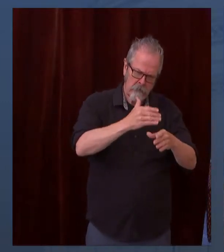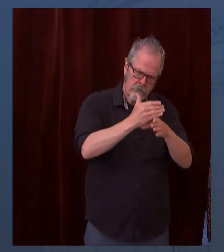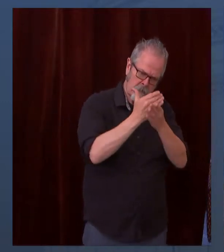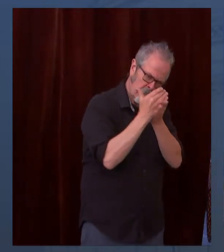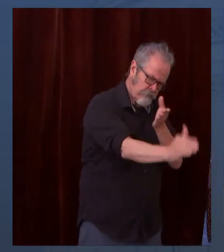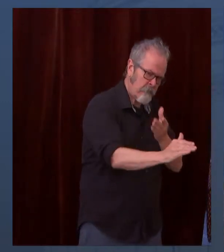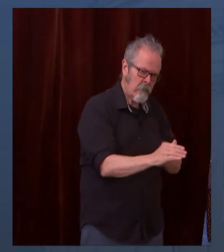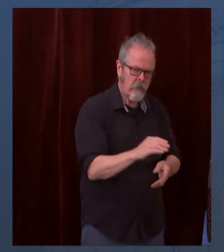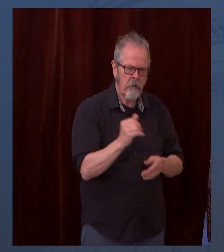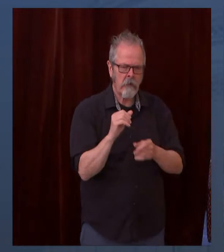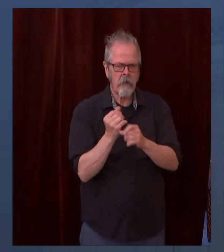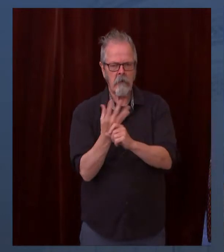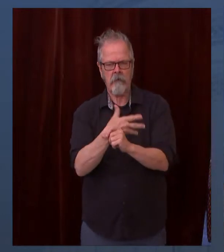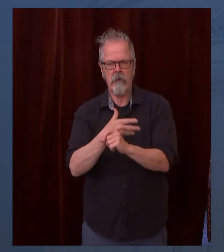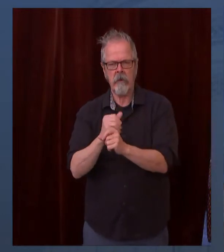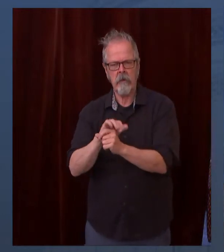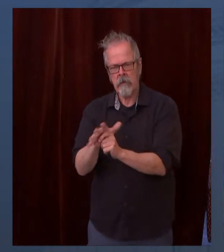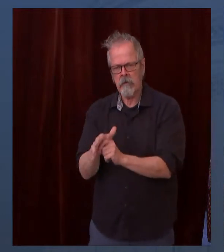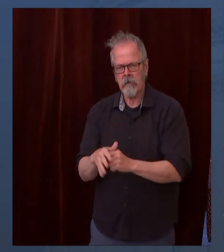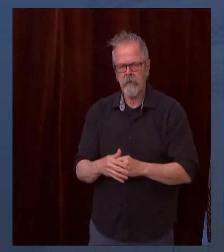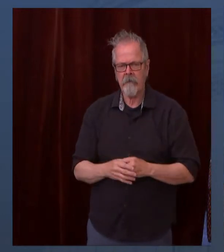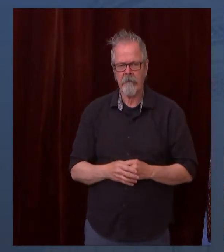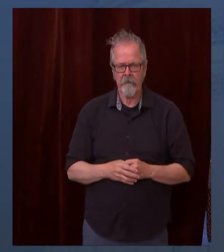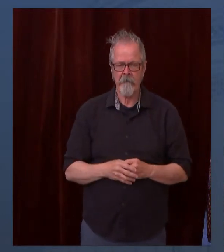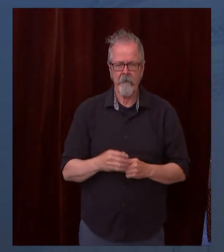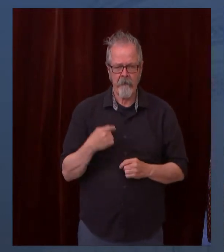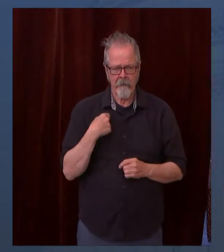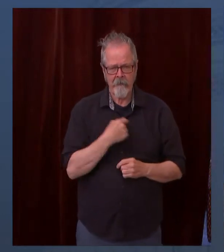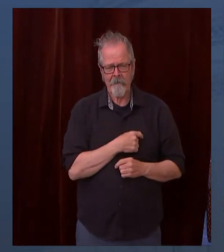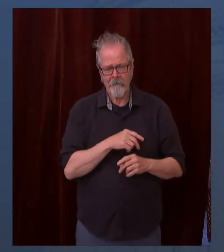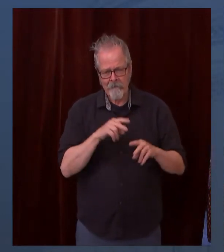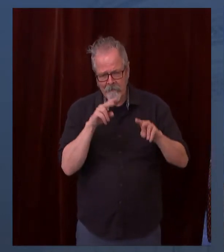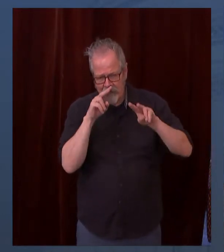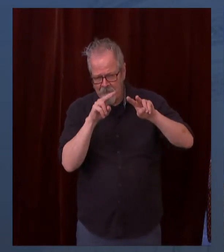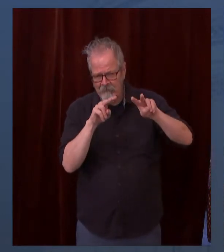we look forward to people continuing on this effort.